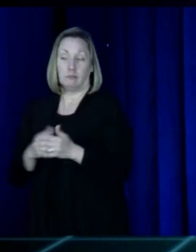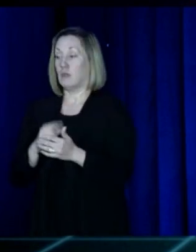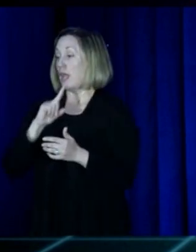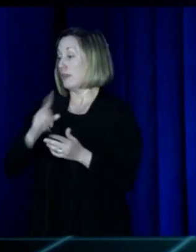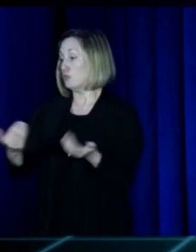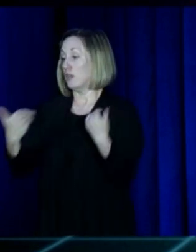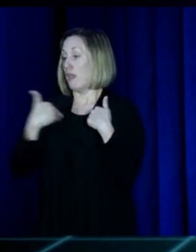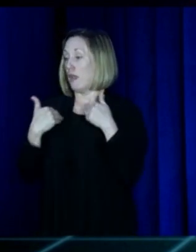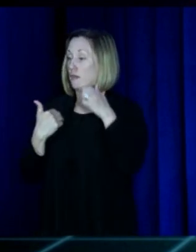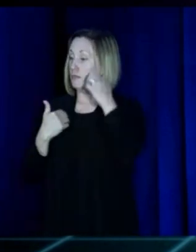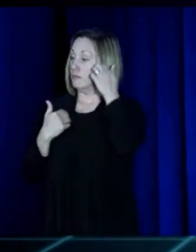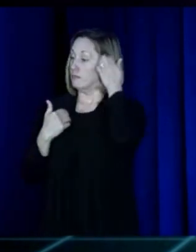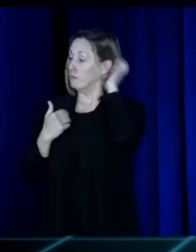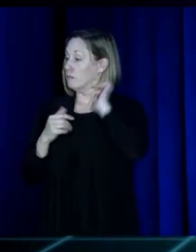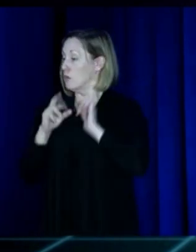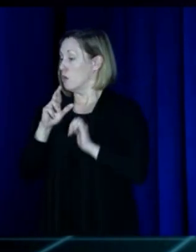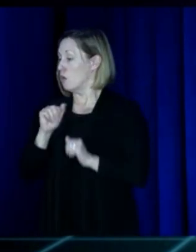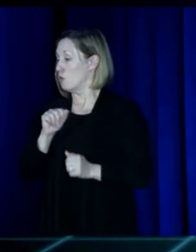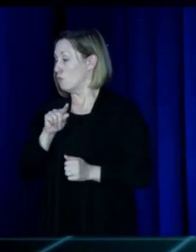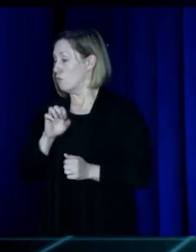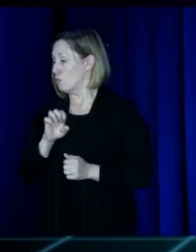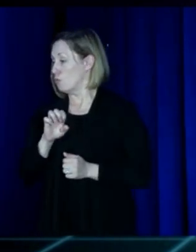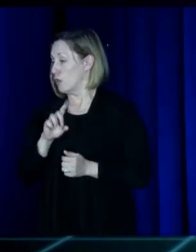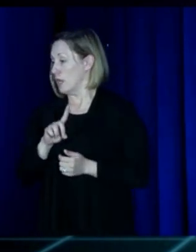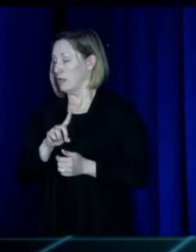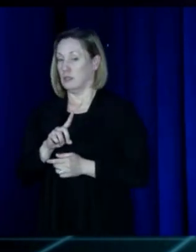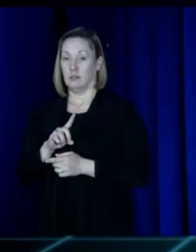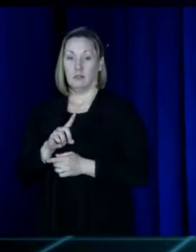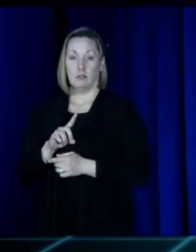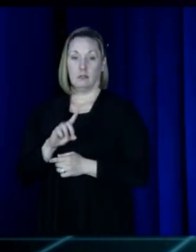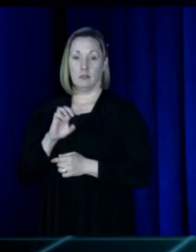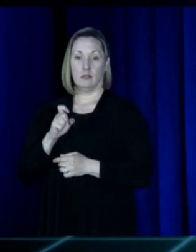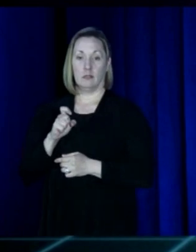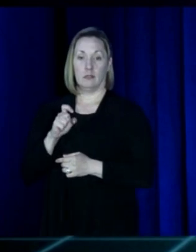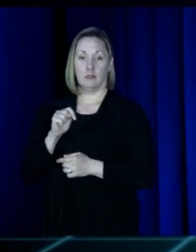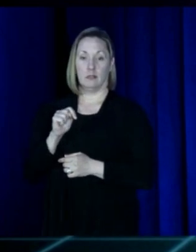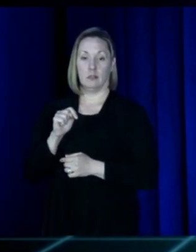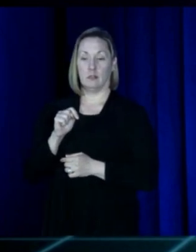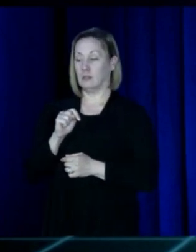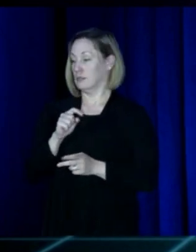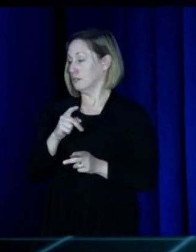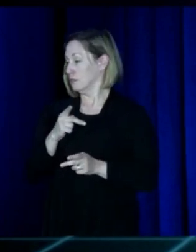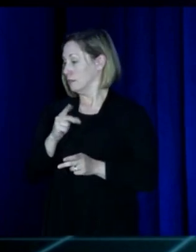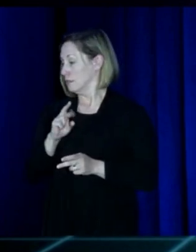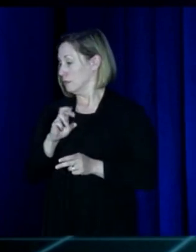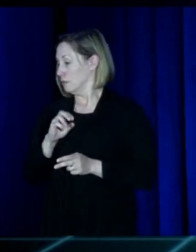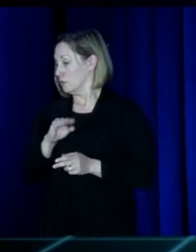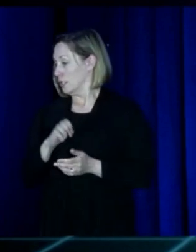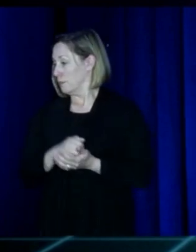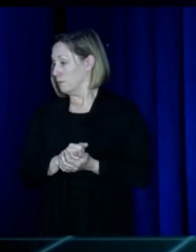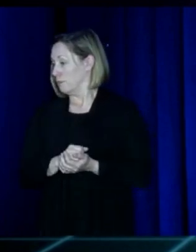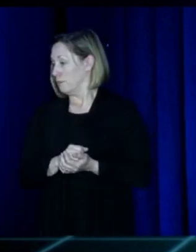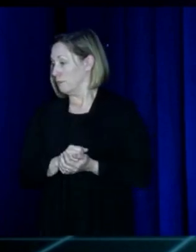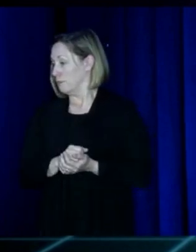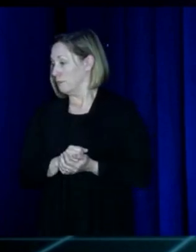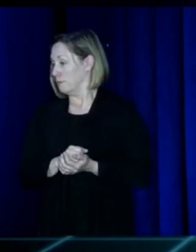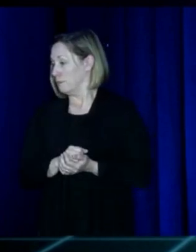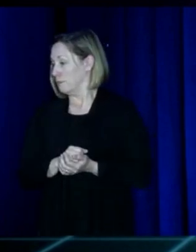have radix themes installed right here, so I can replace this p tag with a heading.